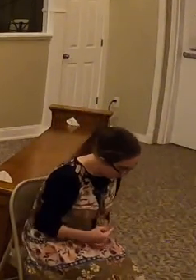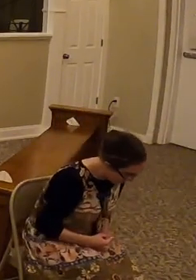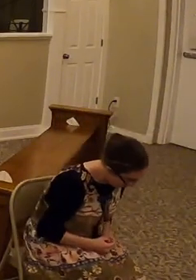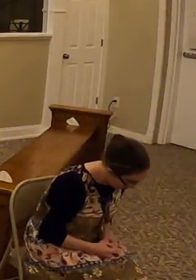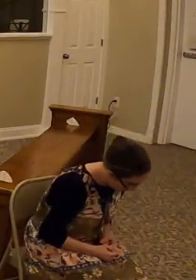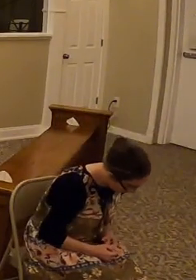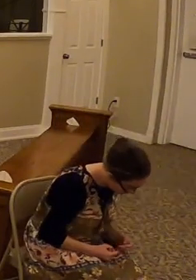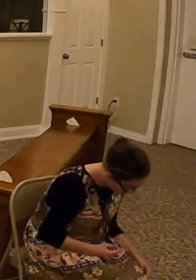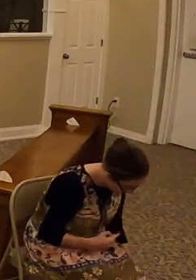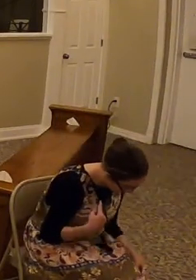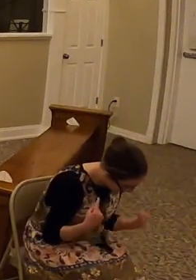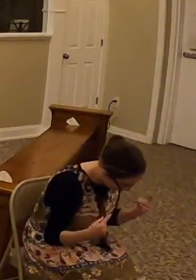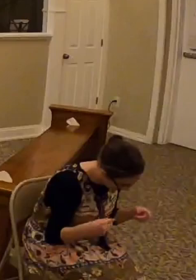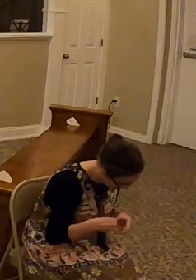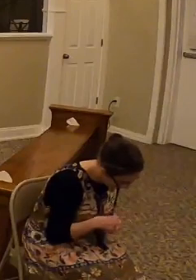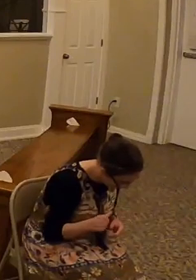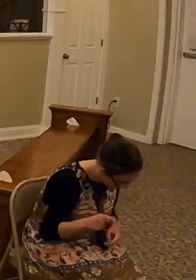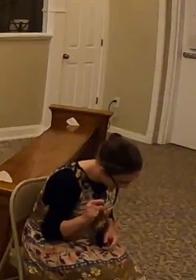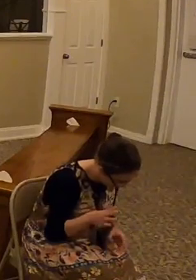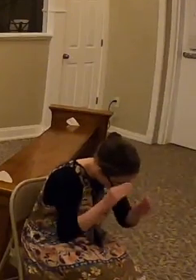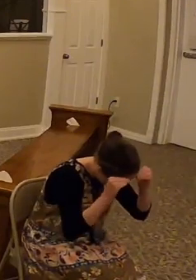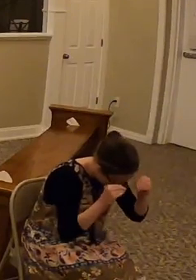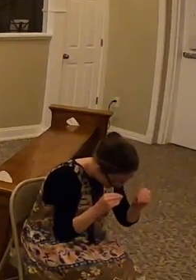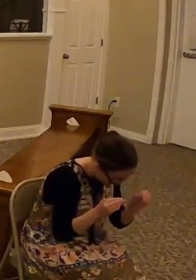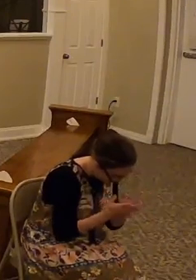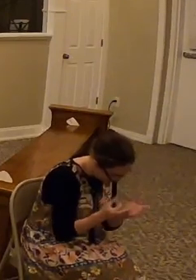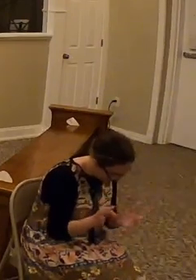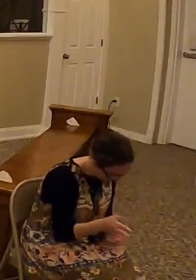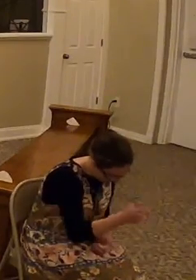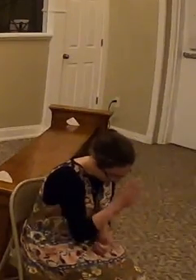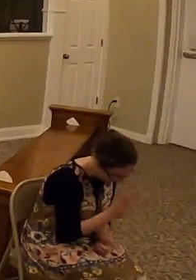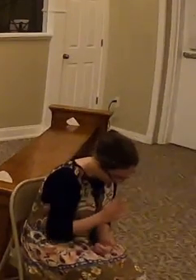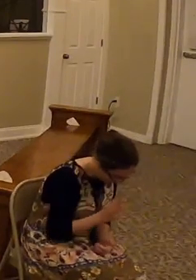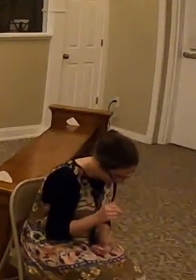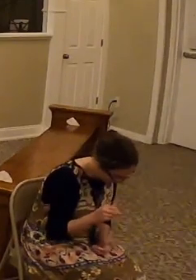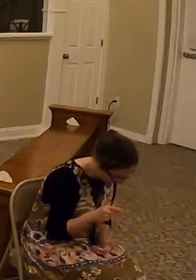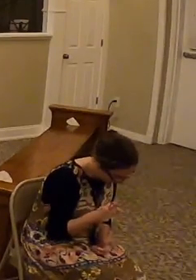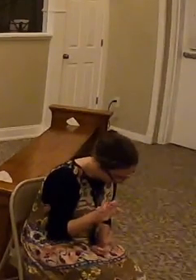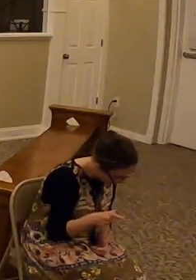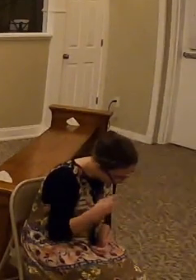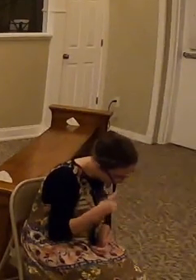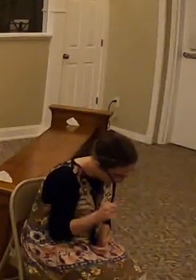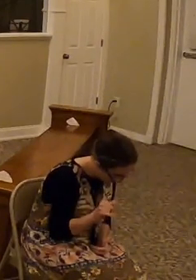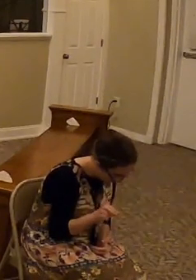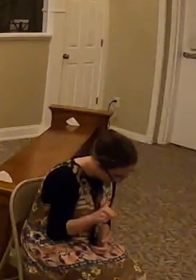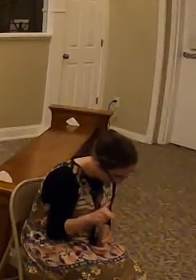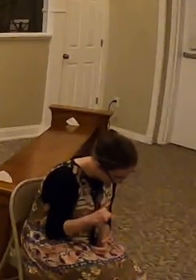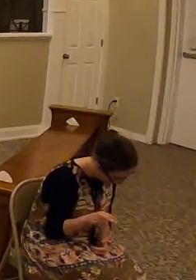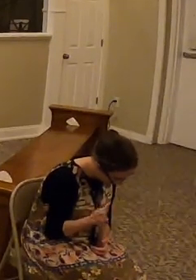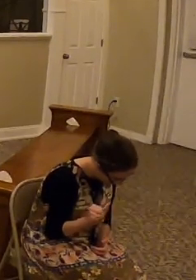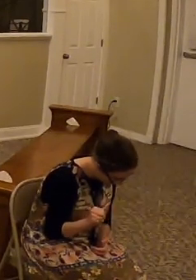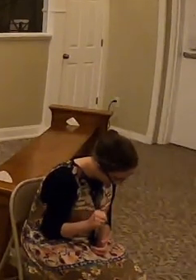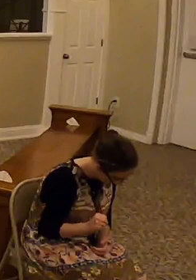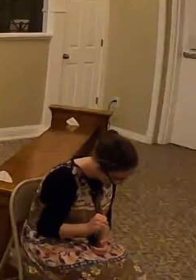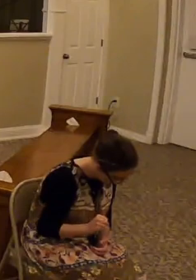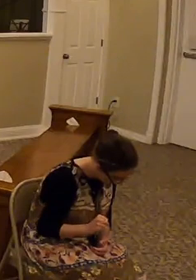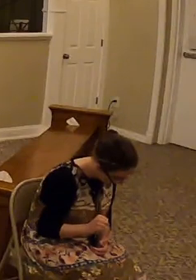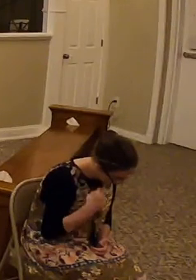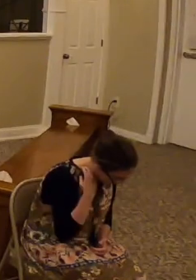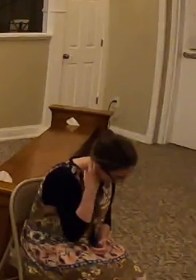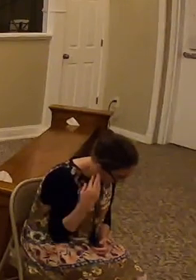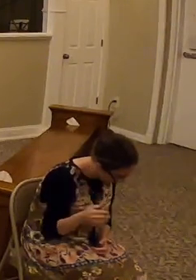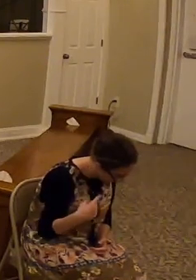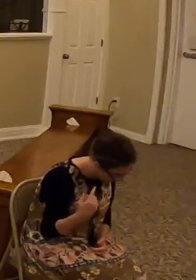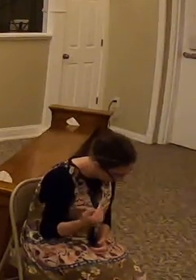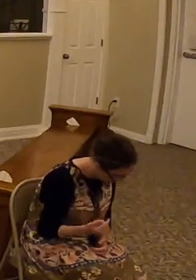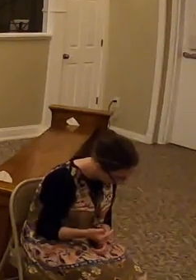man of God with no sin in his life, he also must be able to teach the word of God. Look at what Paul tells Titus chapter 1, verses 4 through 11. Titus, my own